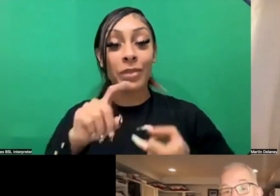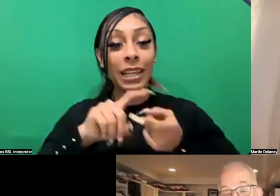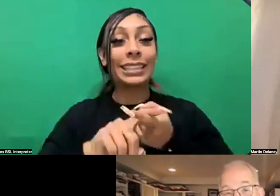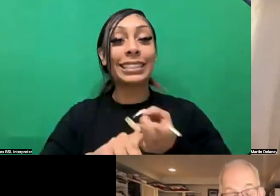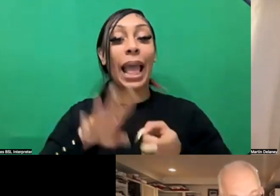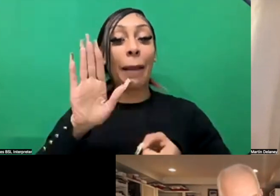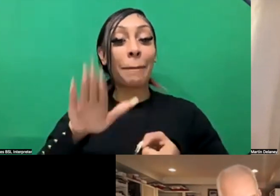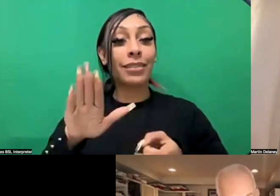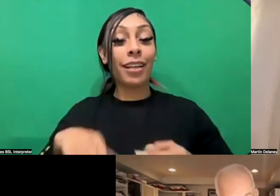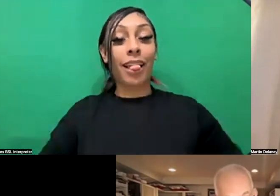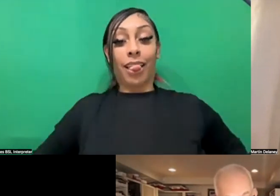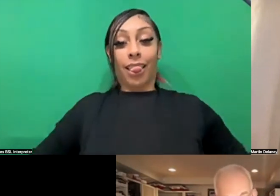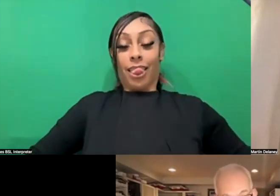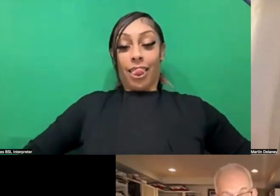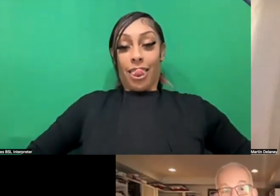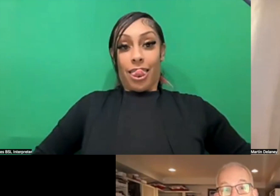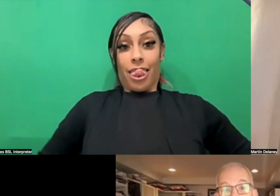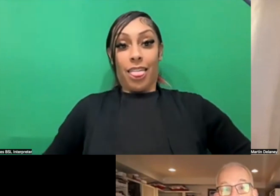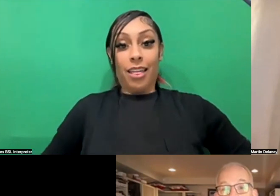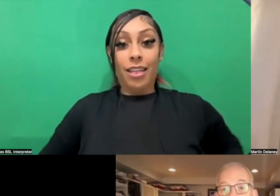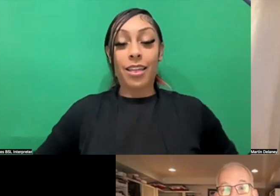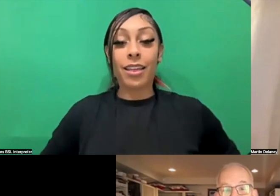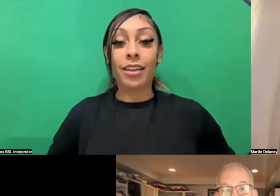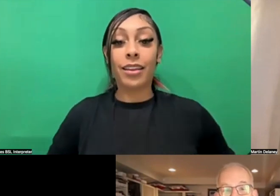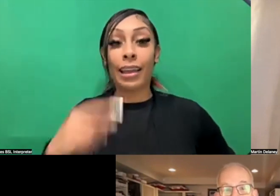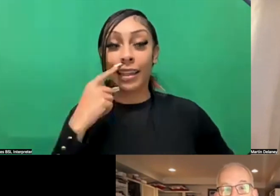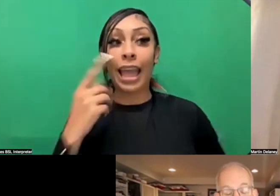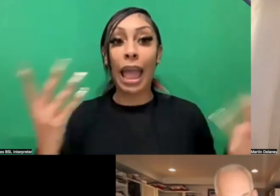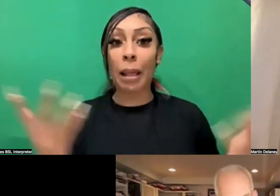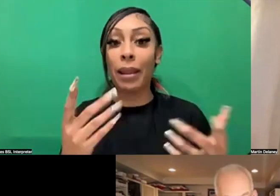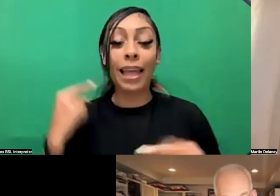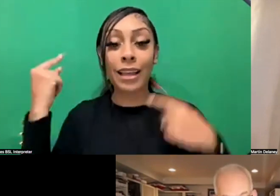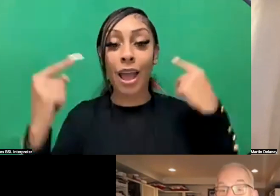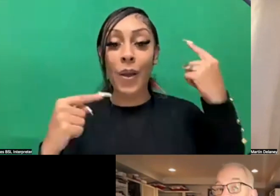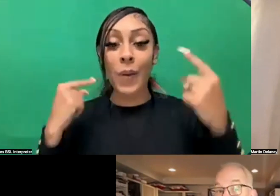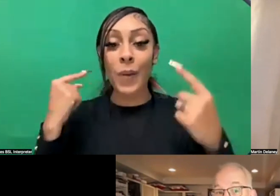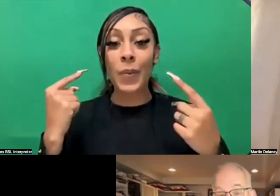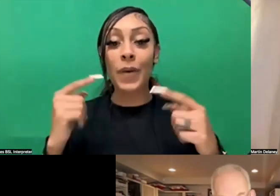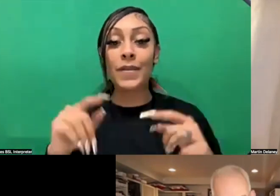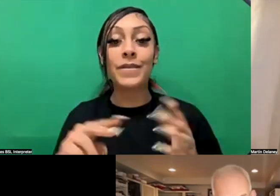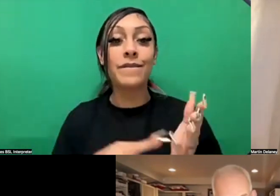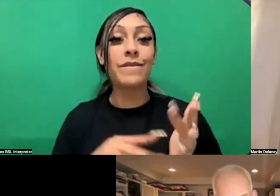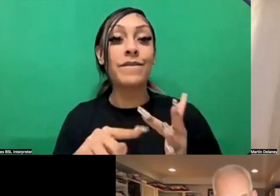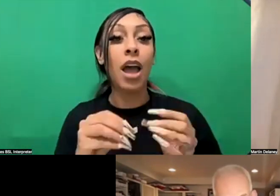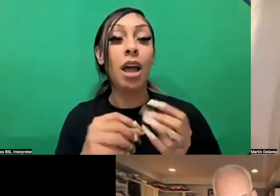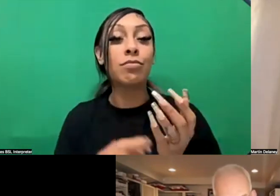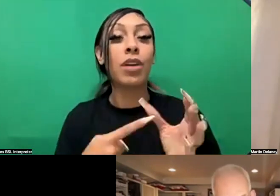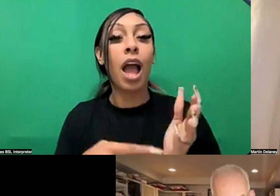But unlike an electric piano, I can play a note and then vibrato or slide it to another pitch.